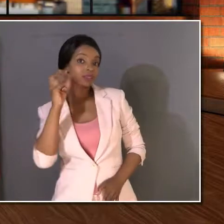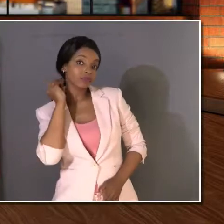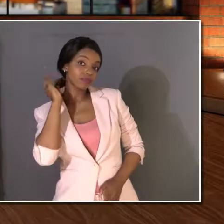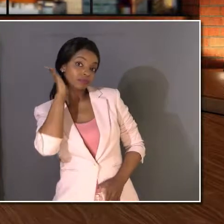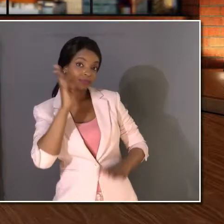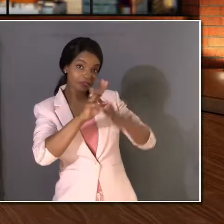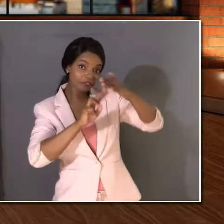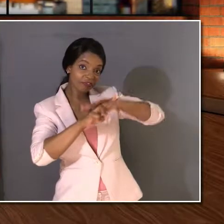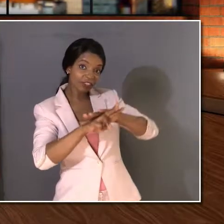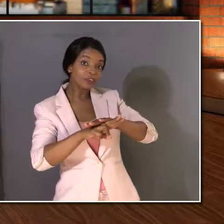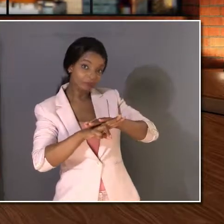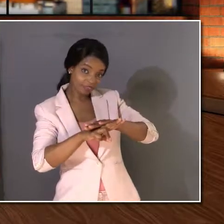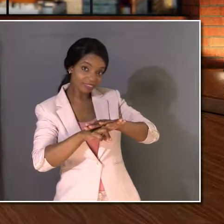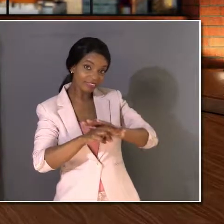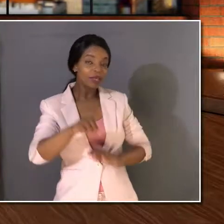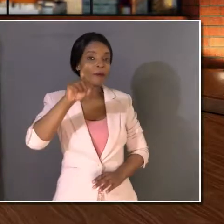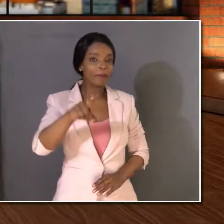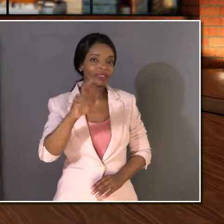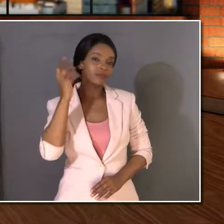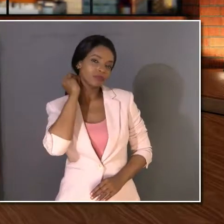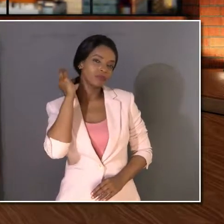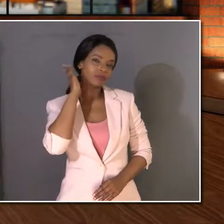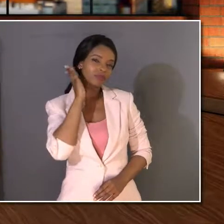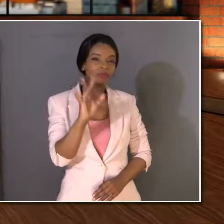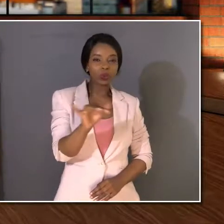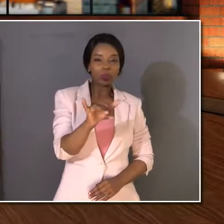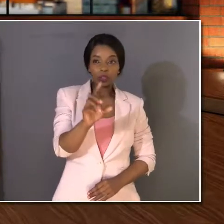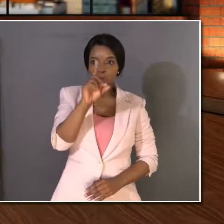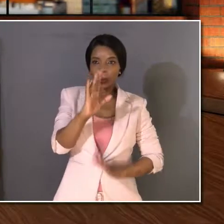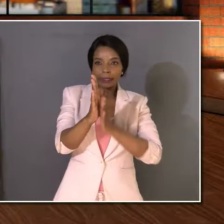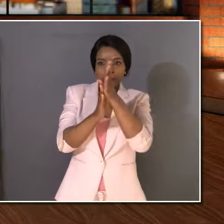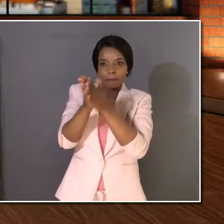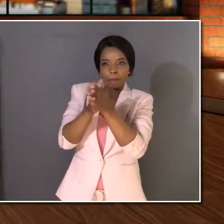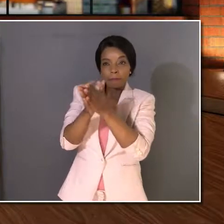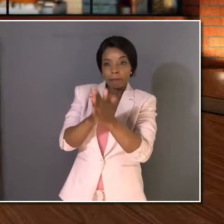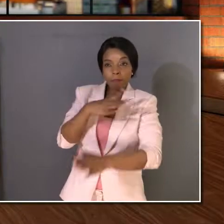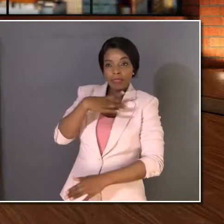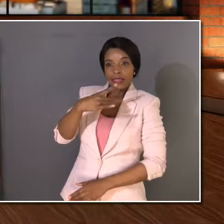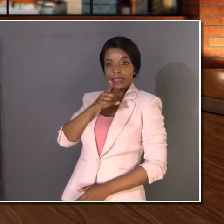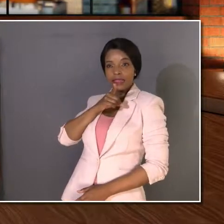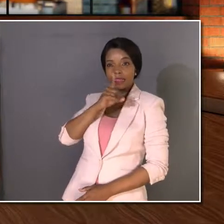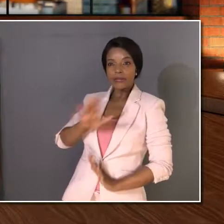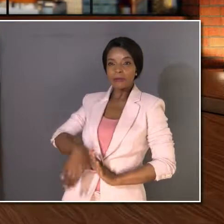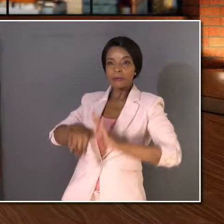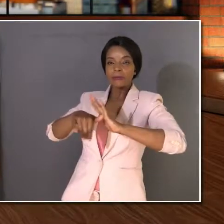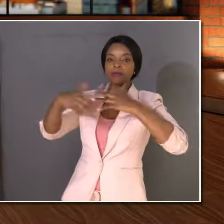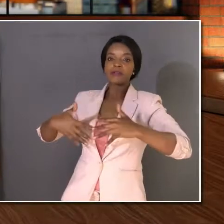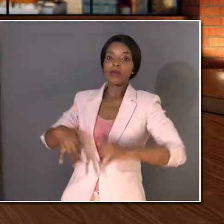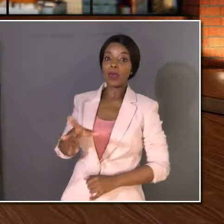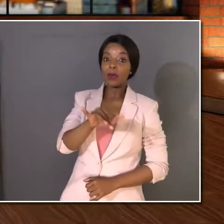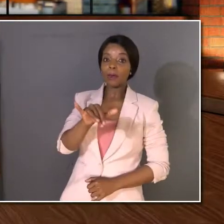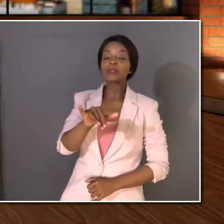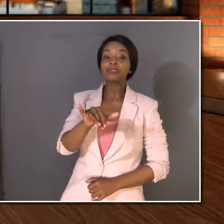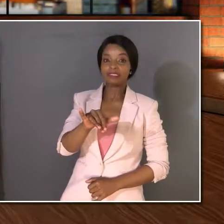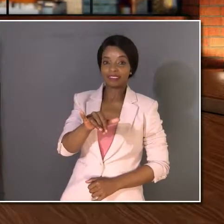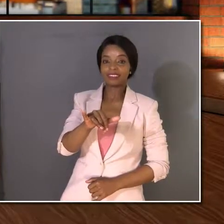track of which innovation stands out for you. Also remember to like, share, and comment on our social media platforms as well